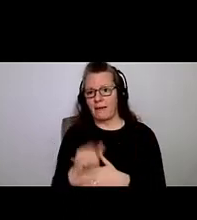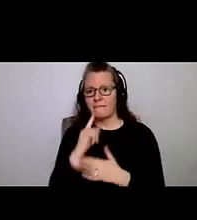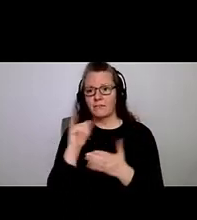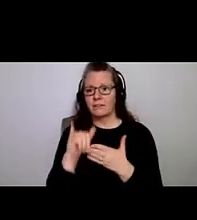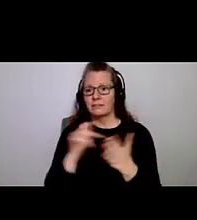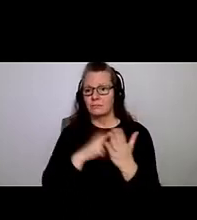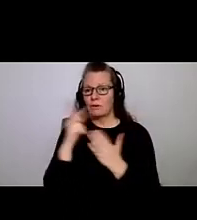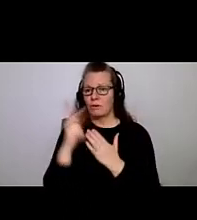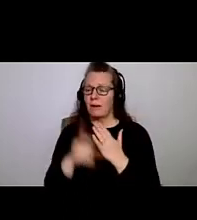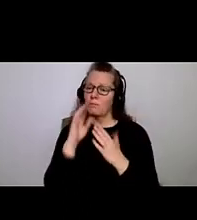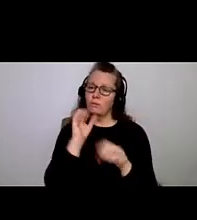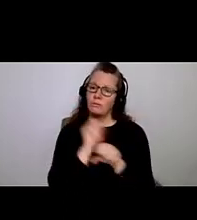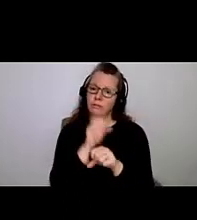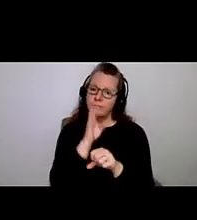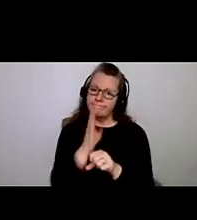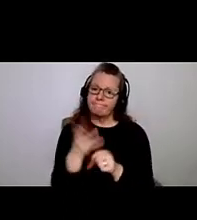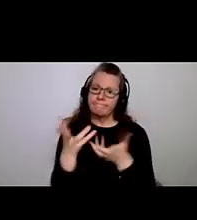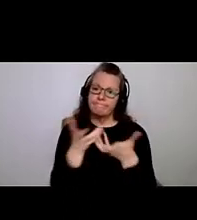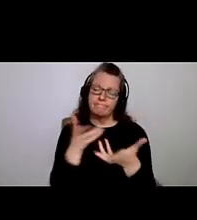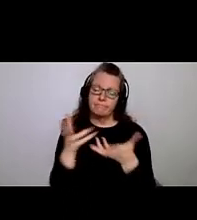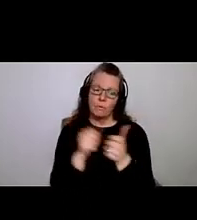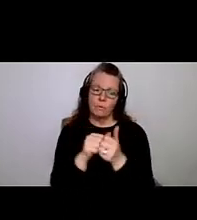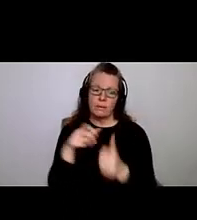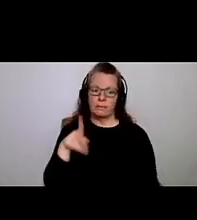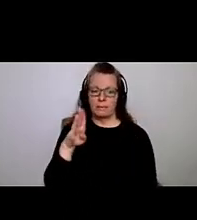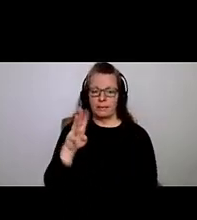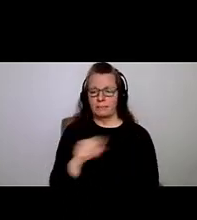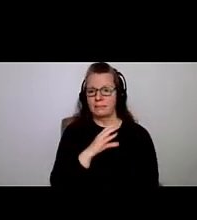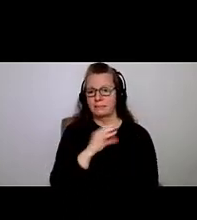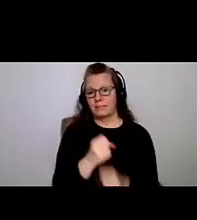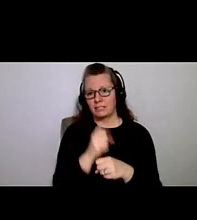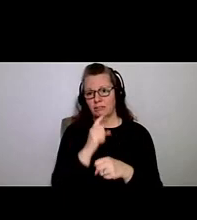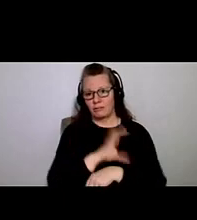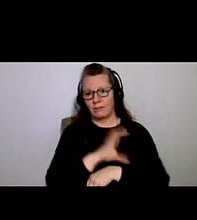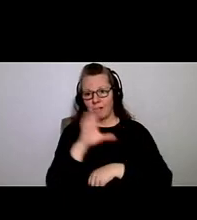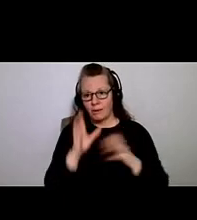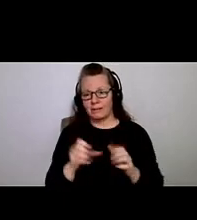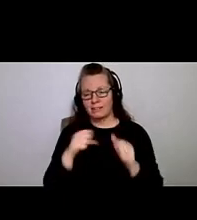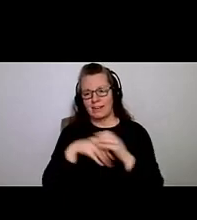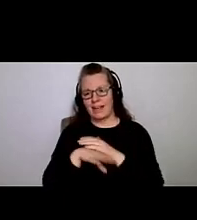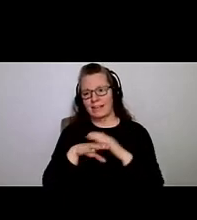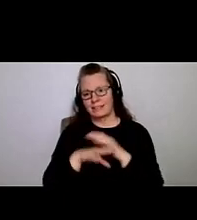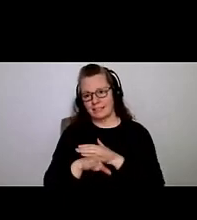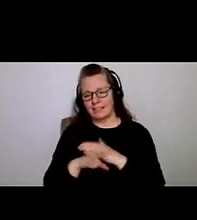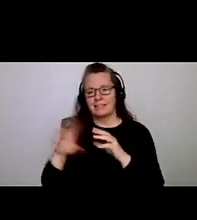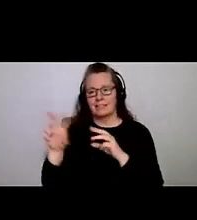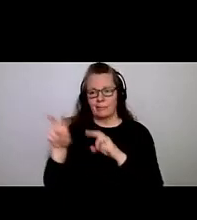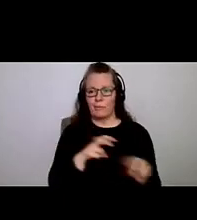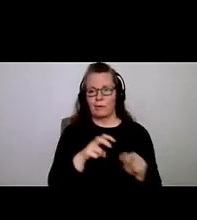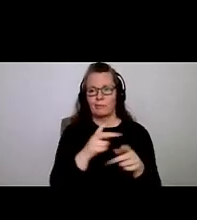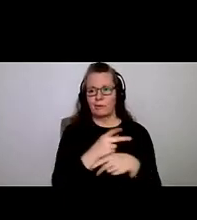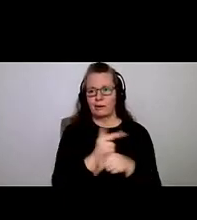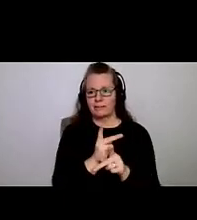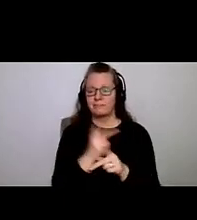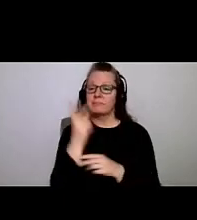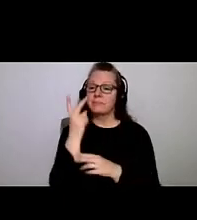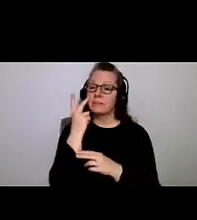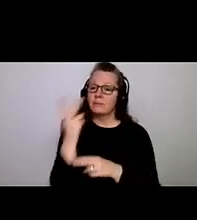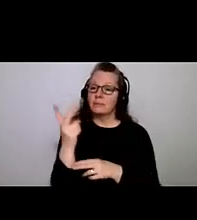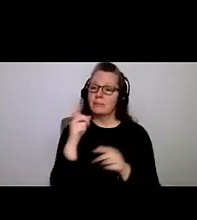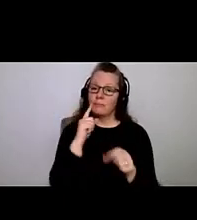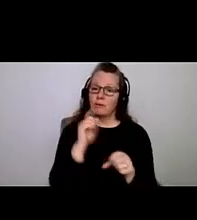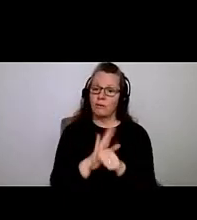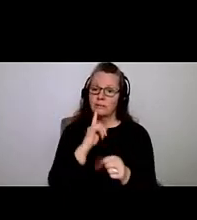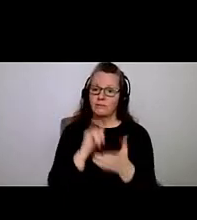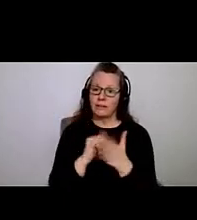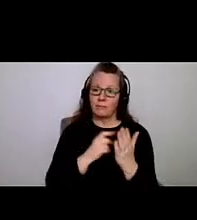plans and PBMs to ensure that Coloradans with insurance can access imported products. We see promise for the program to benefit